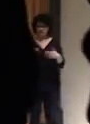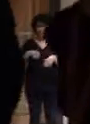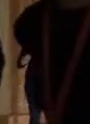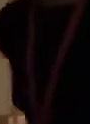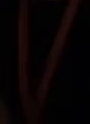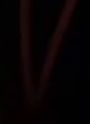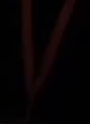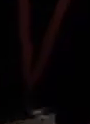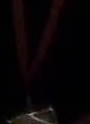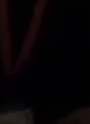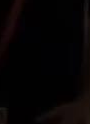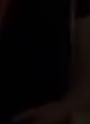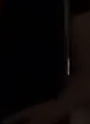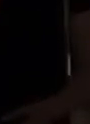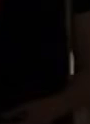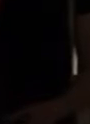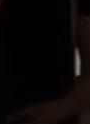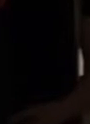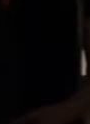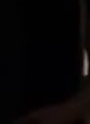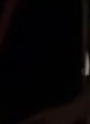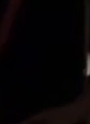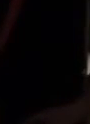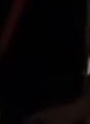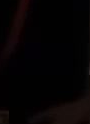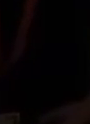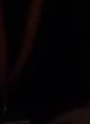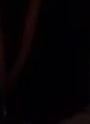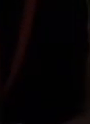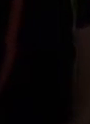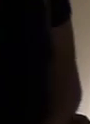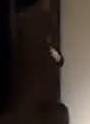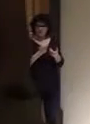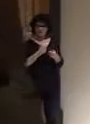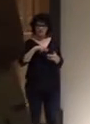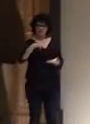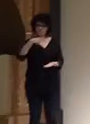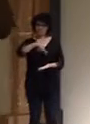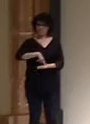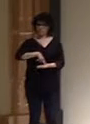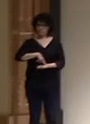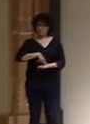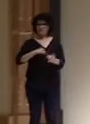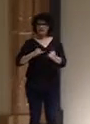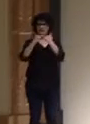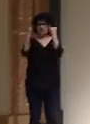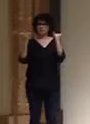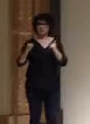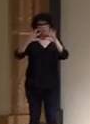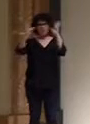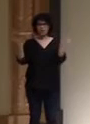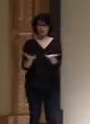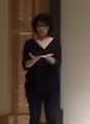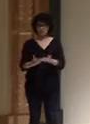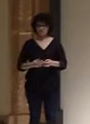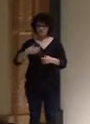within the international context. During 4 days, a wide range of cultural and knowledge spaces